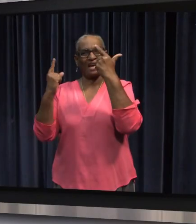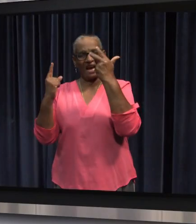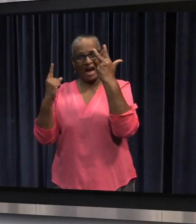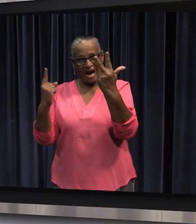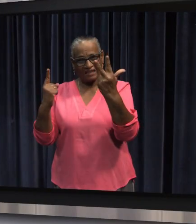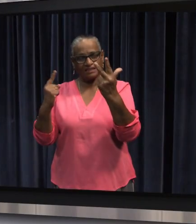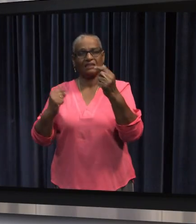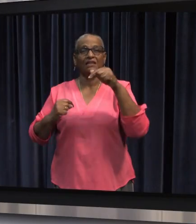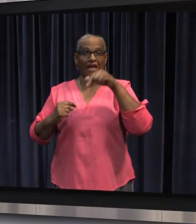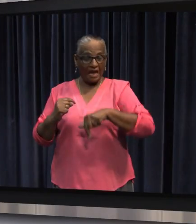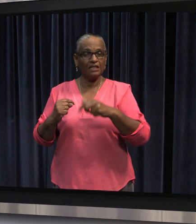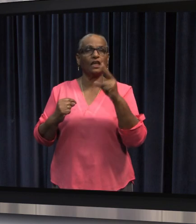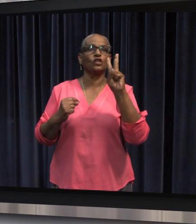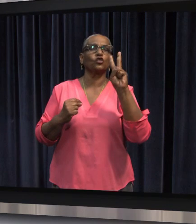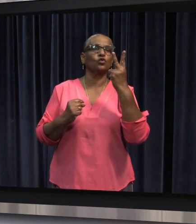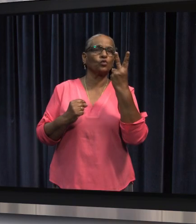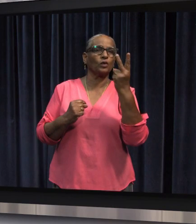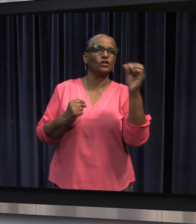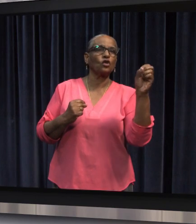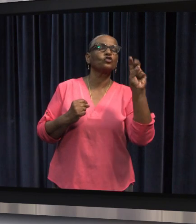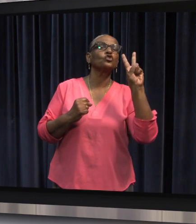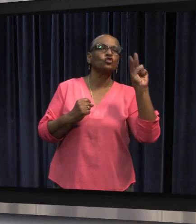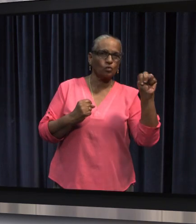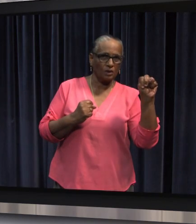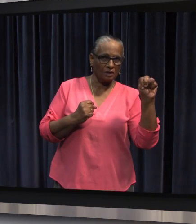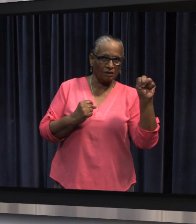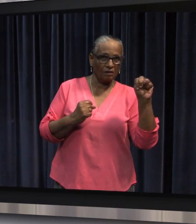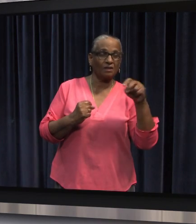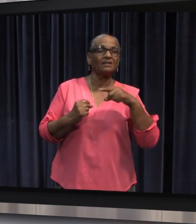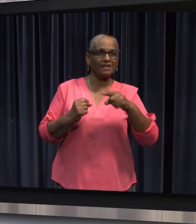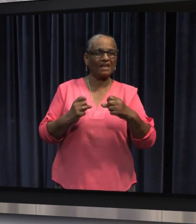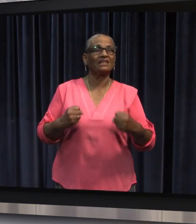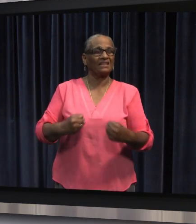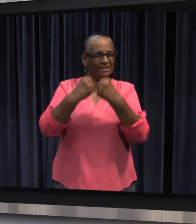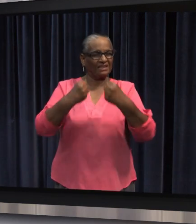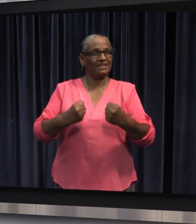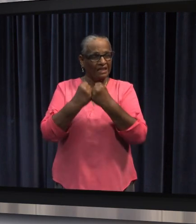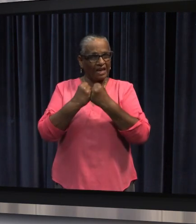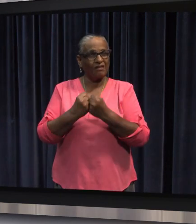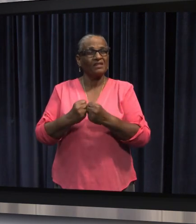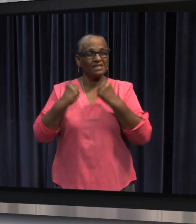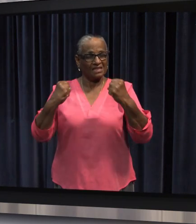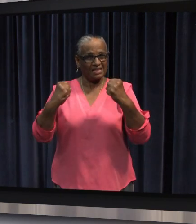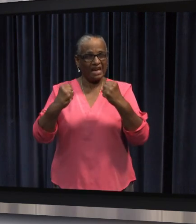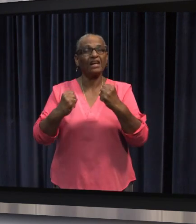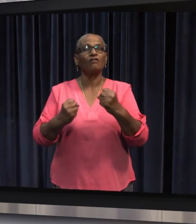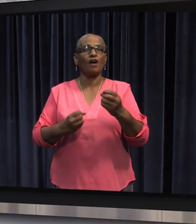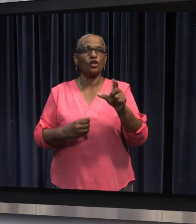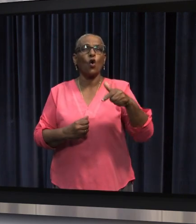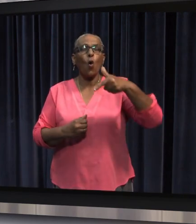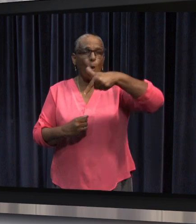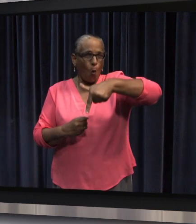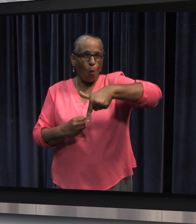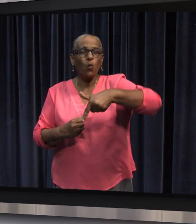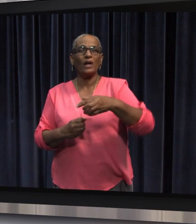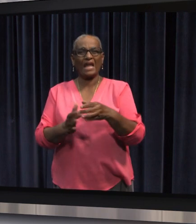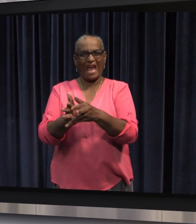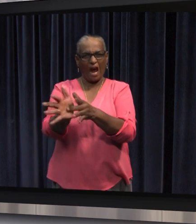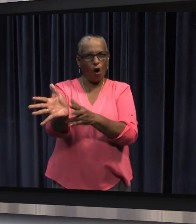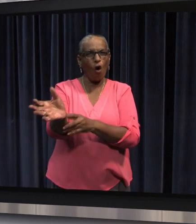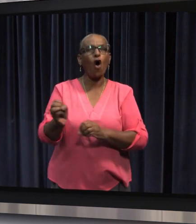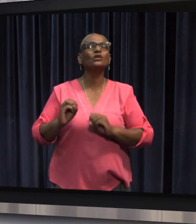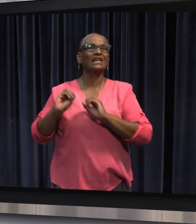2018 and to 5.4% in 2020, driven by stronger oil and